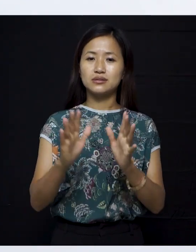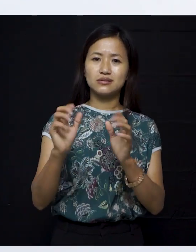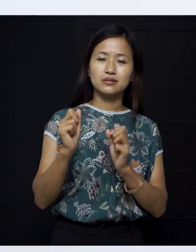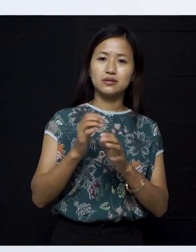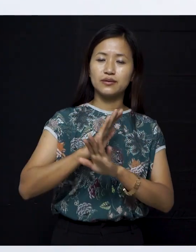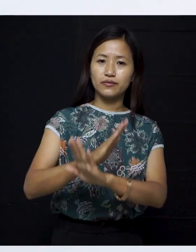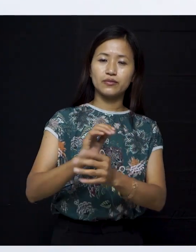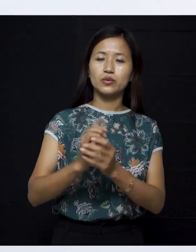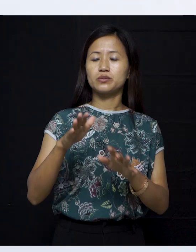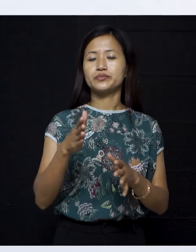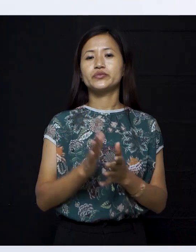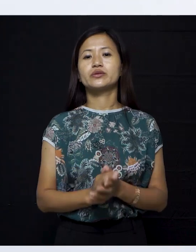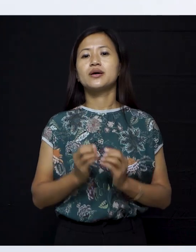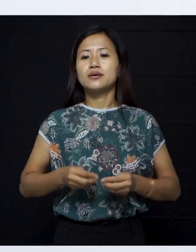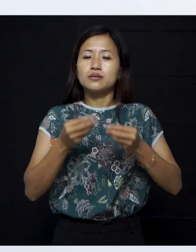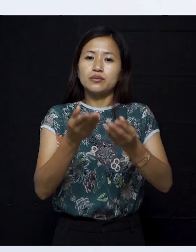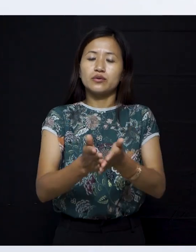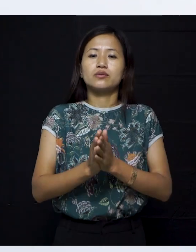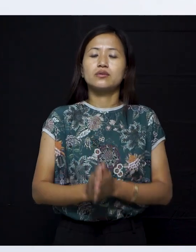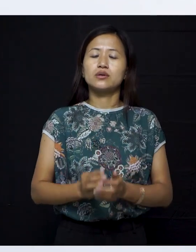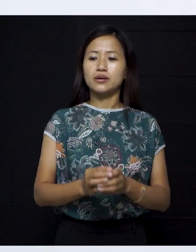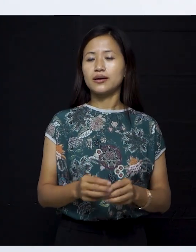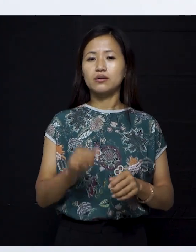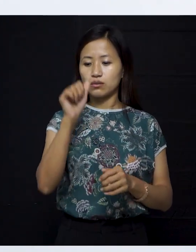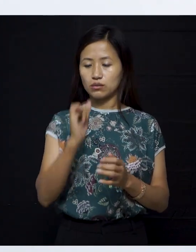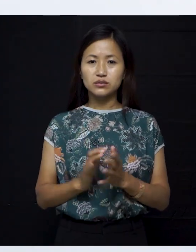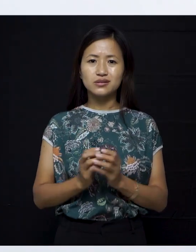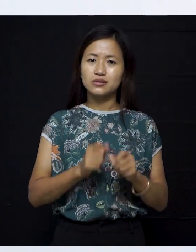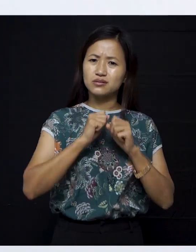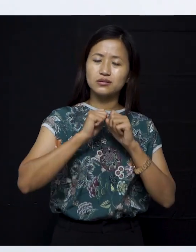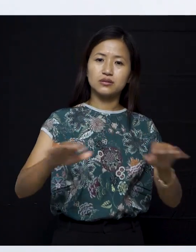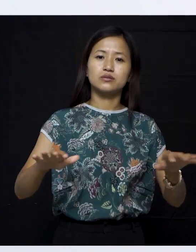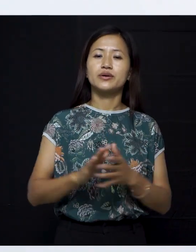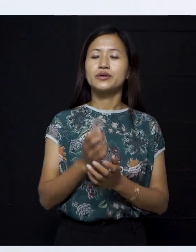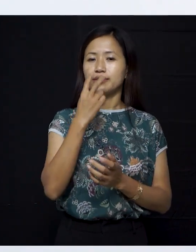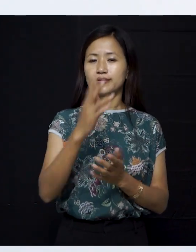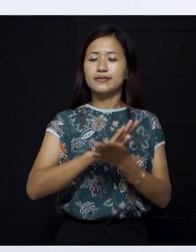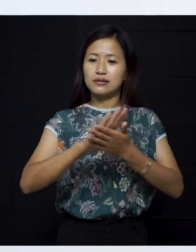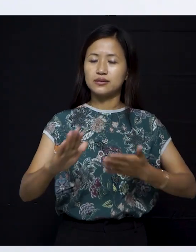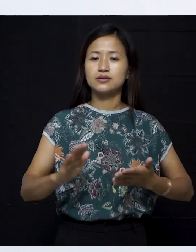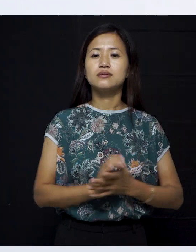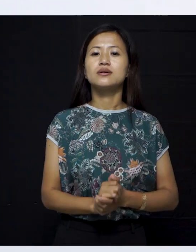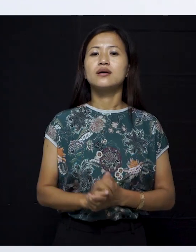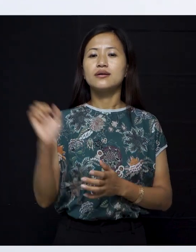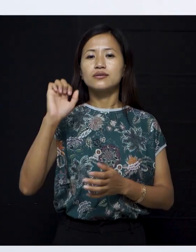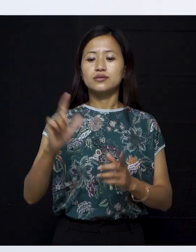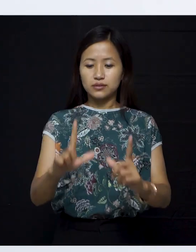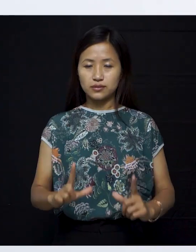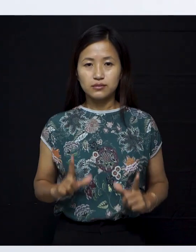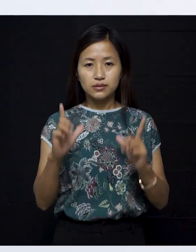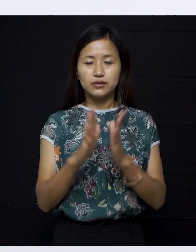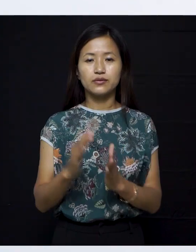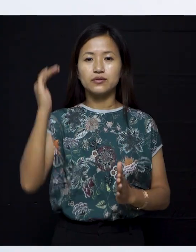And so it is both the provider and also the destroyer. We can see very clearly from this. And even in our lives,